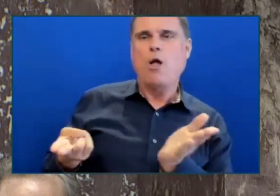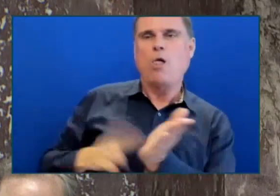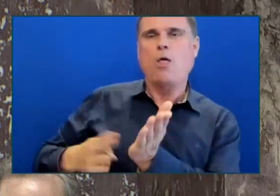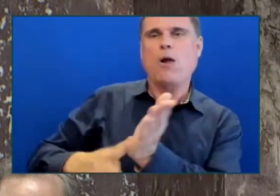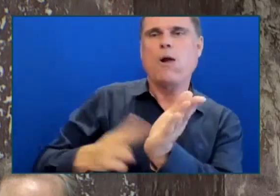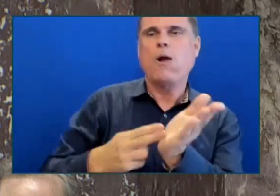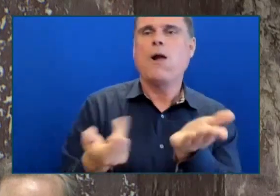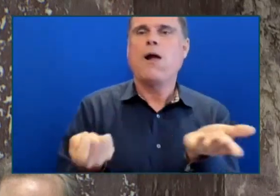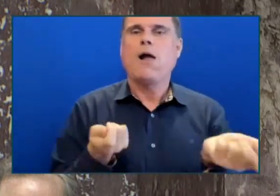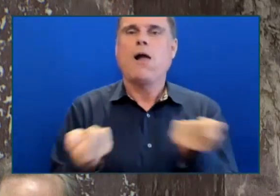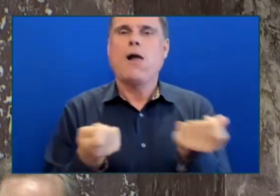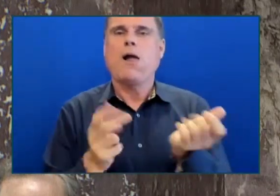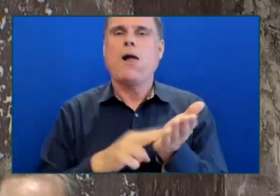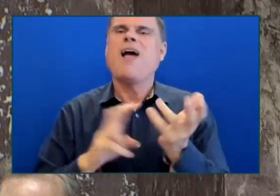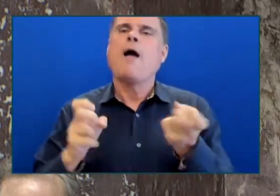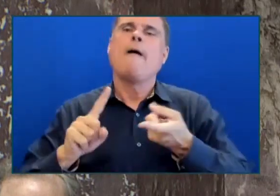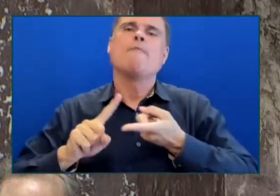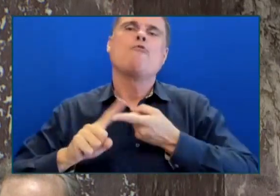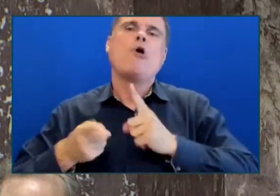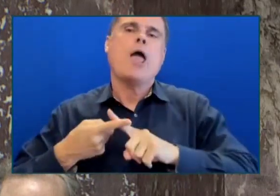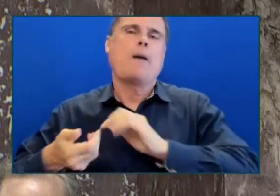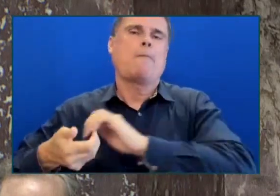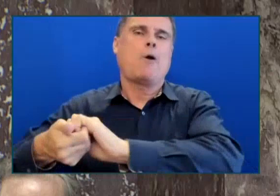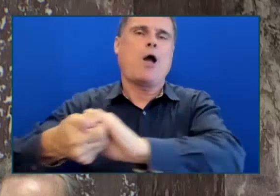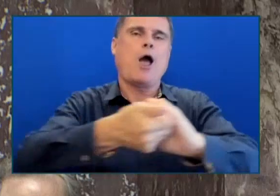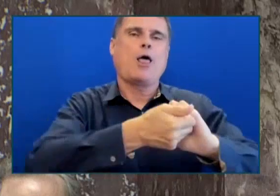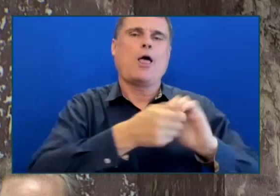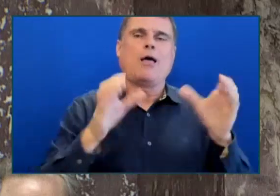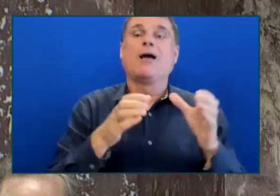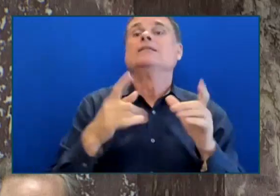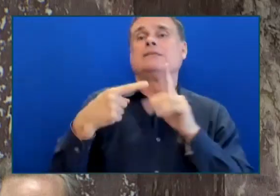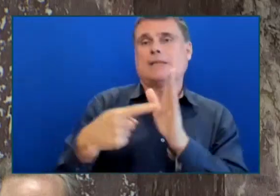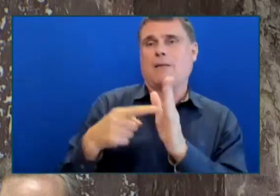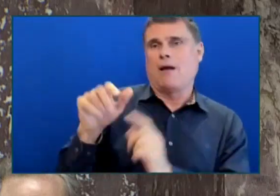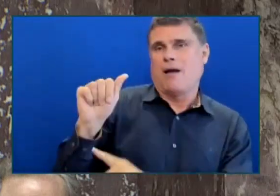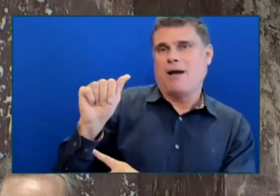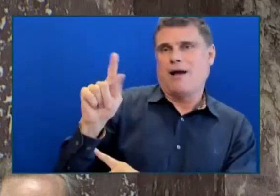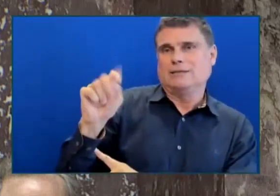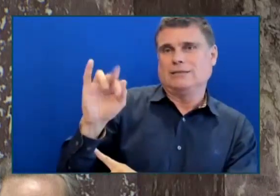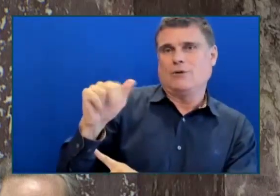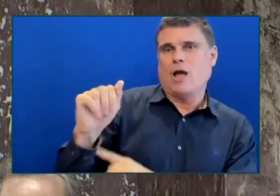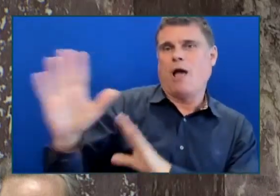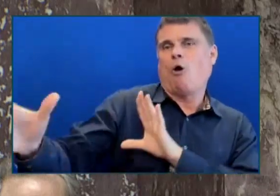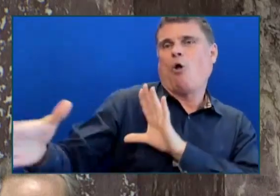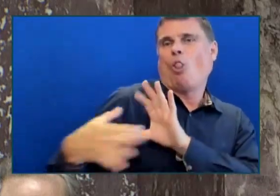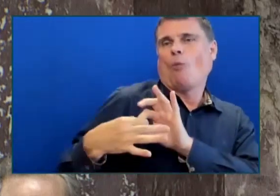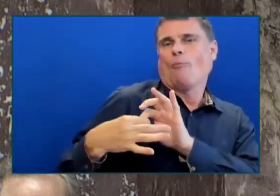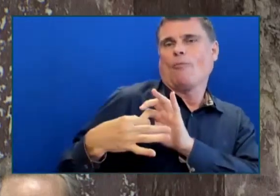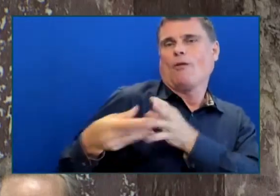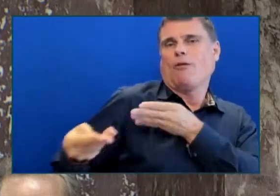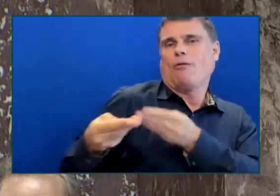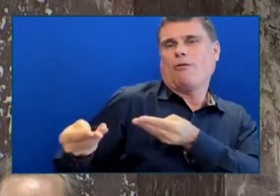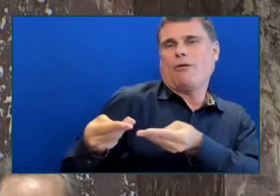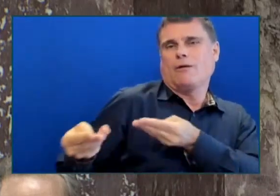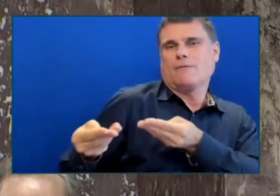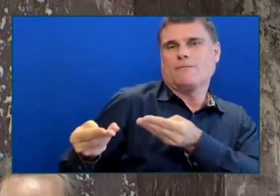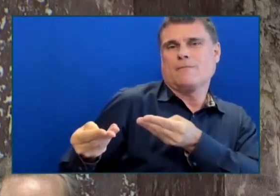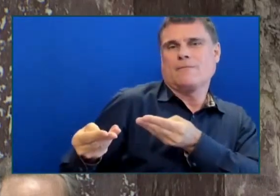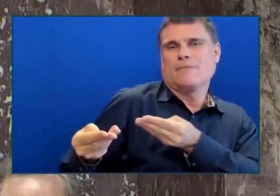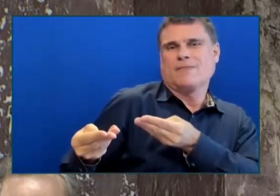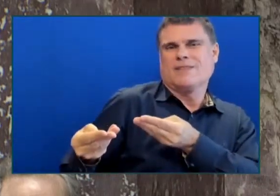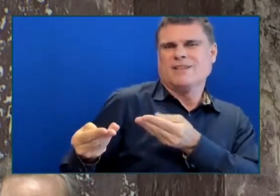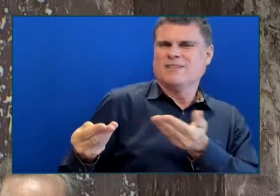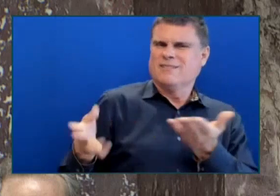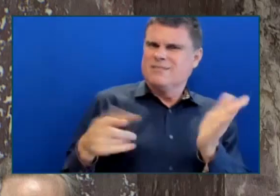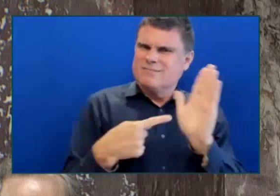issue is. That's what's talked about in this report, not once, multiple times, and going at great lengths to hide that relationship